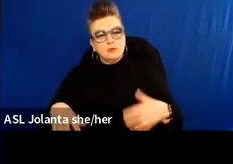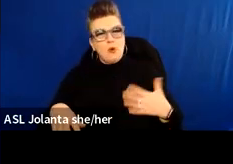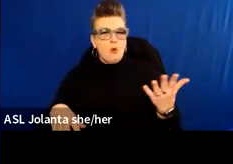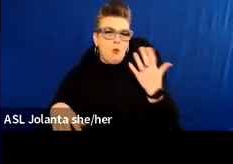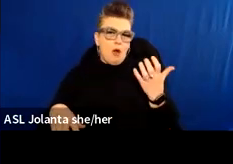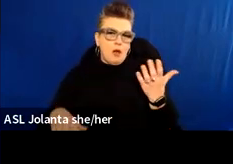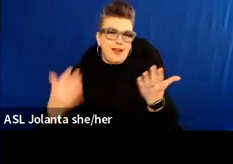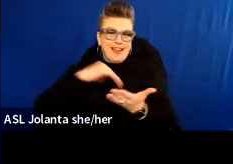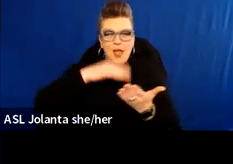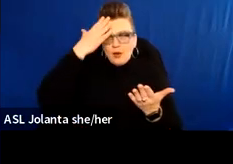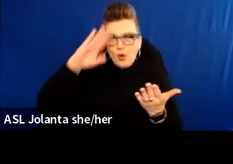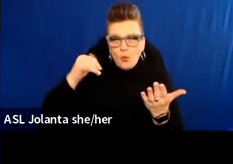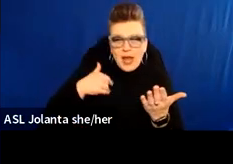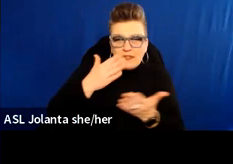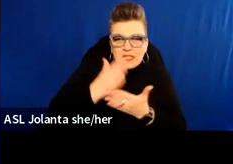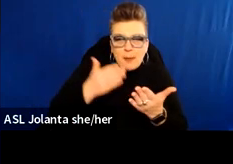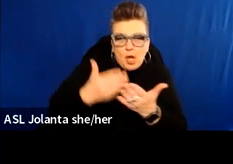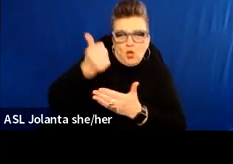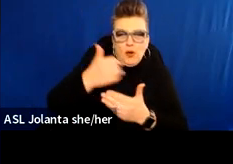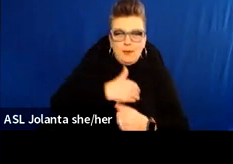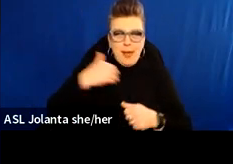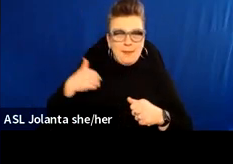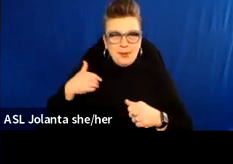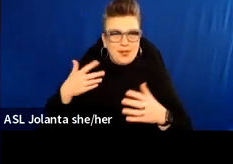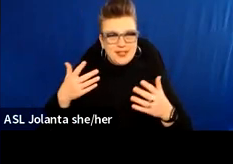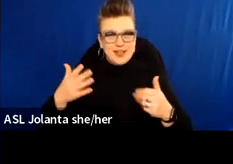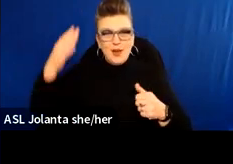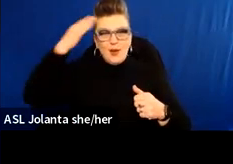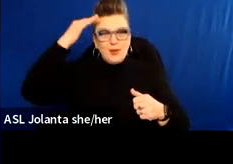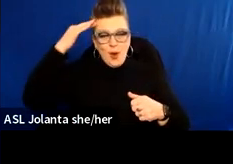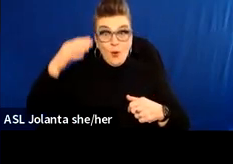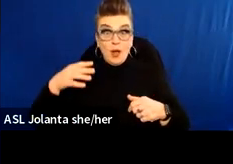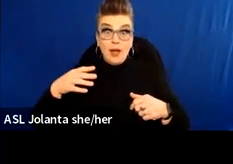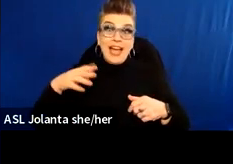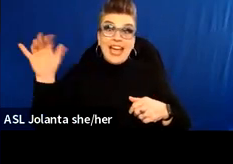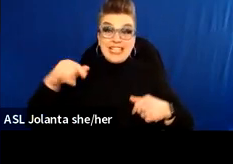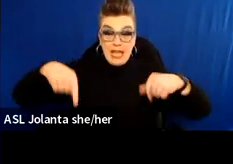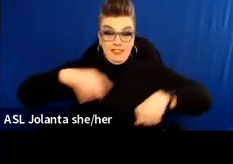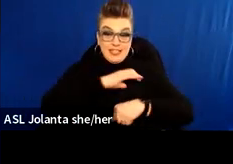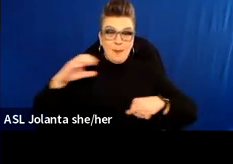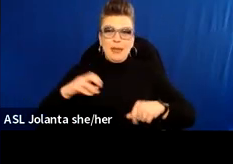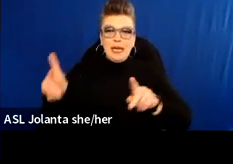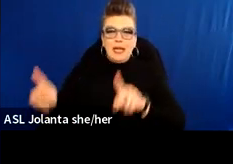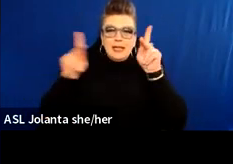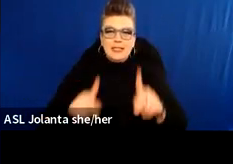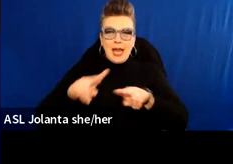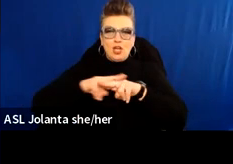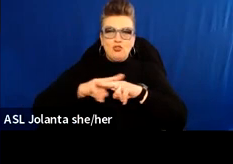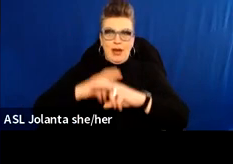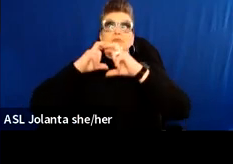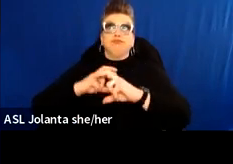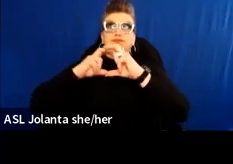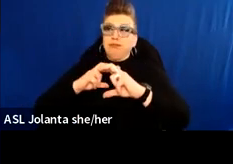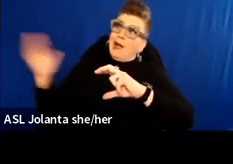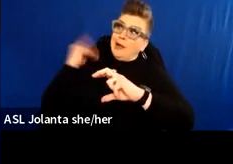knowing that we have some newer members in there you're stepping on a moving train a little bit so to speak but um a lot of work was done by superintendent